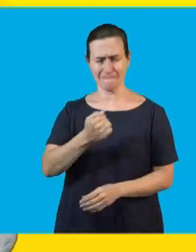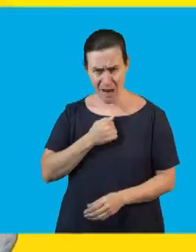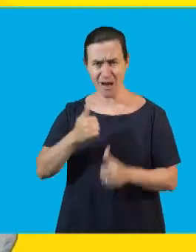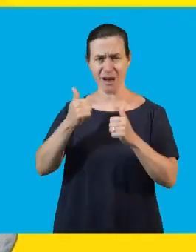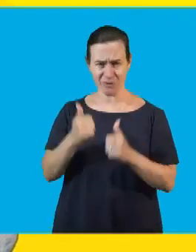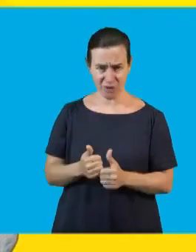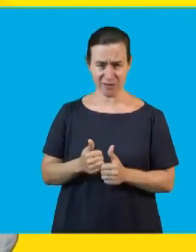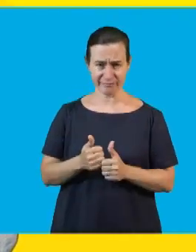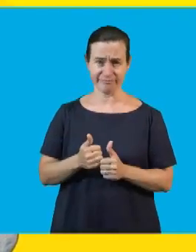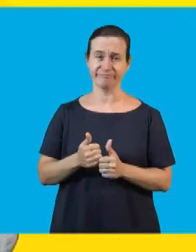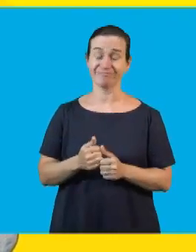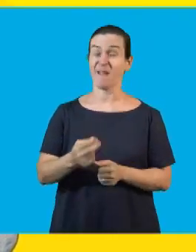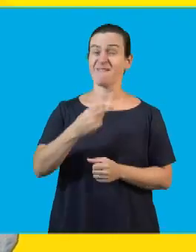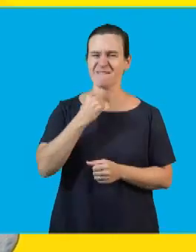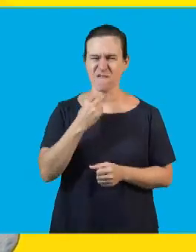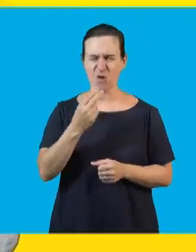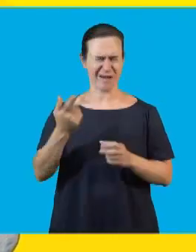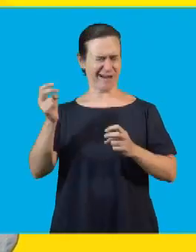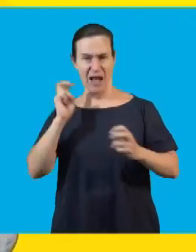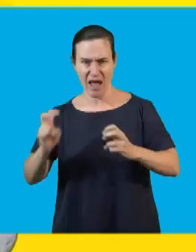exclaimed, all right? The voice is